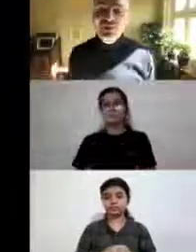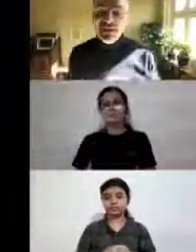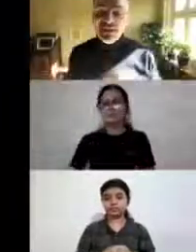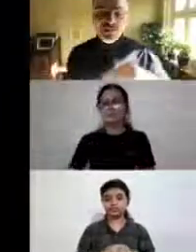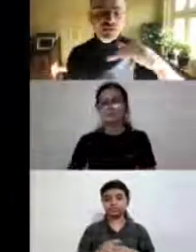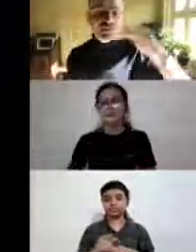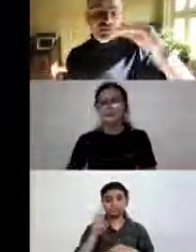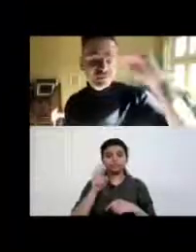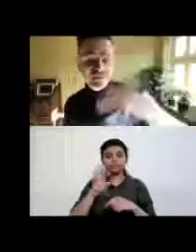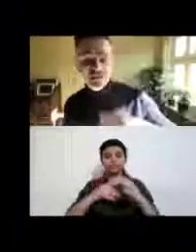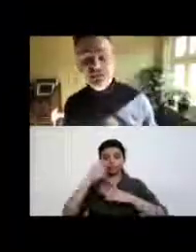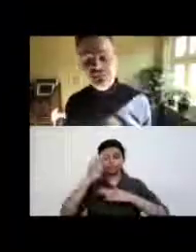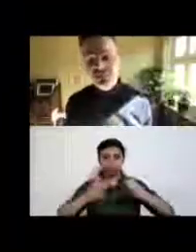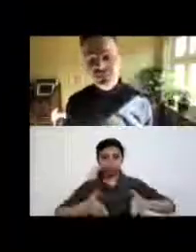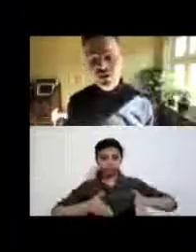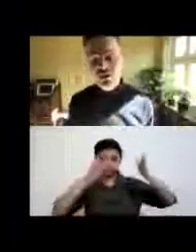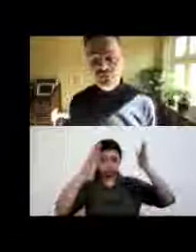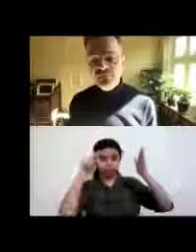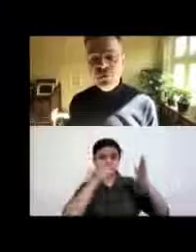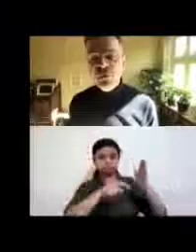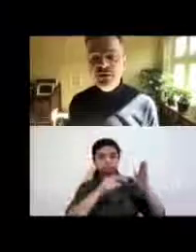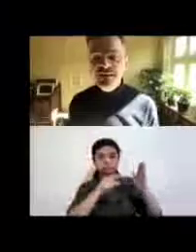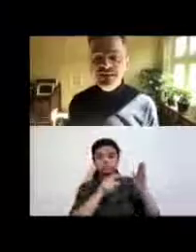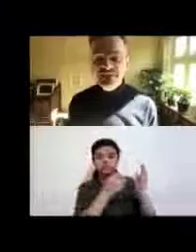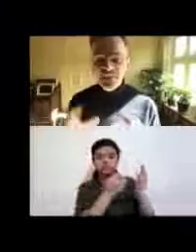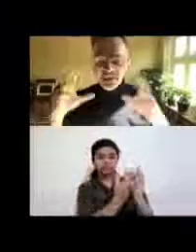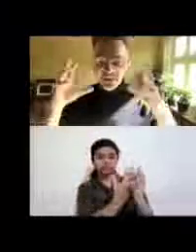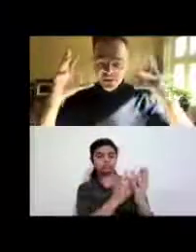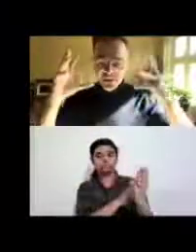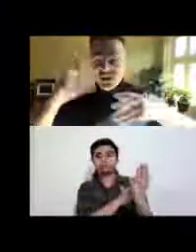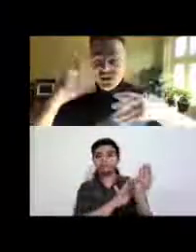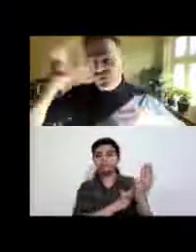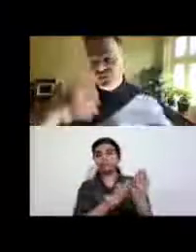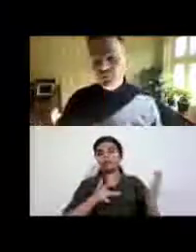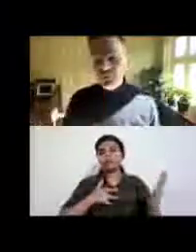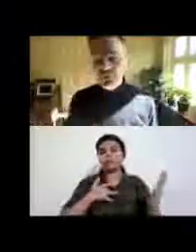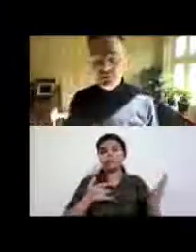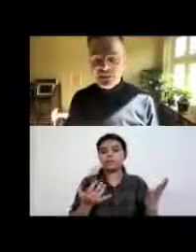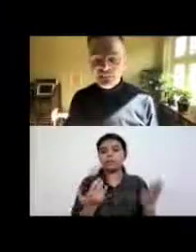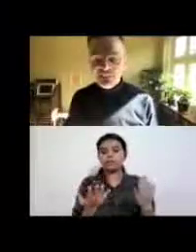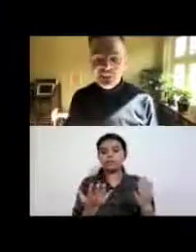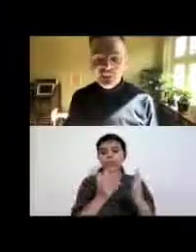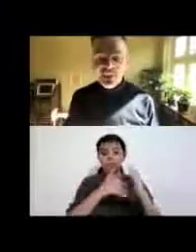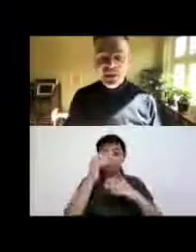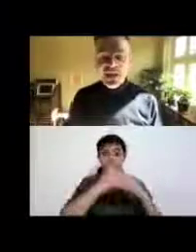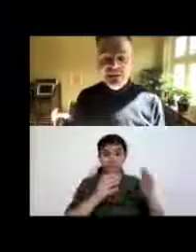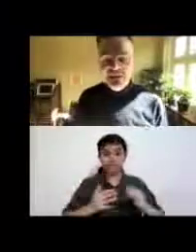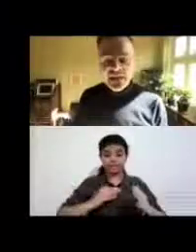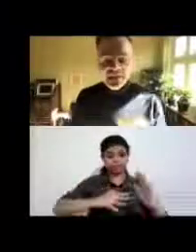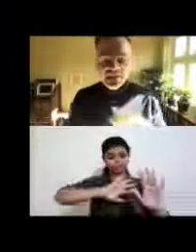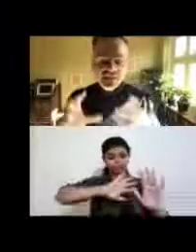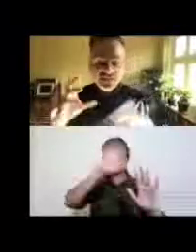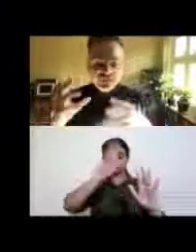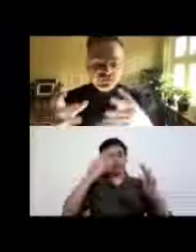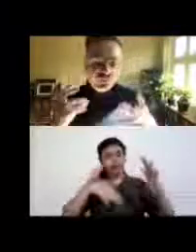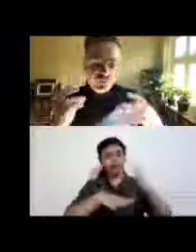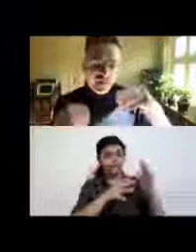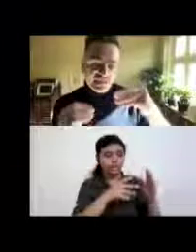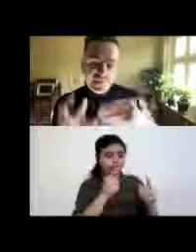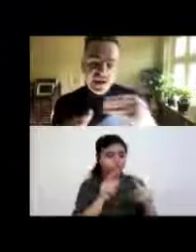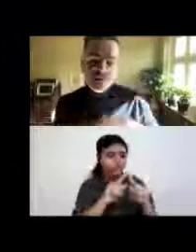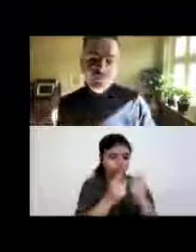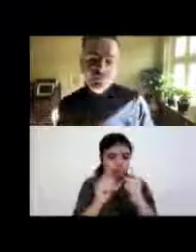the building, but also the different floor plans within the building. And again, here